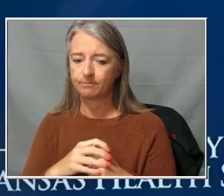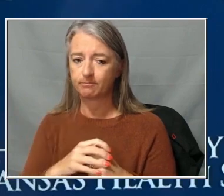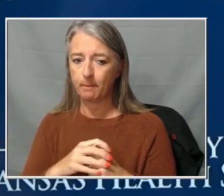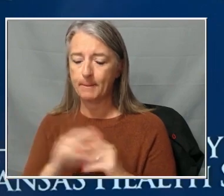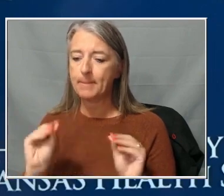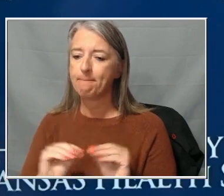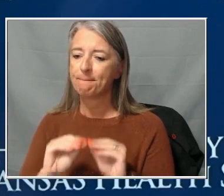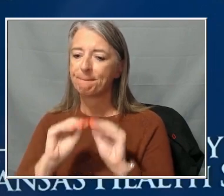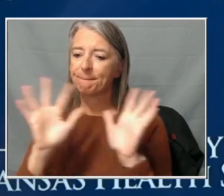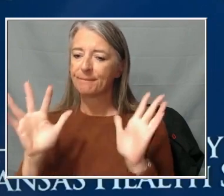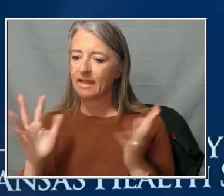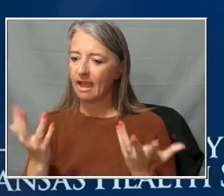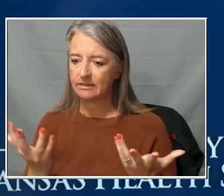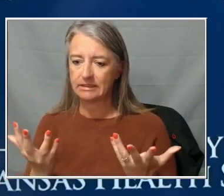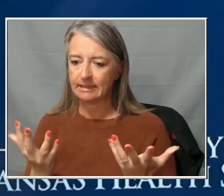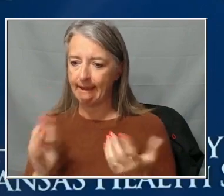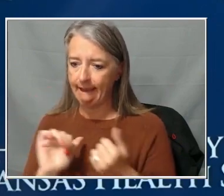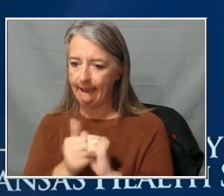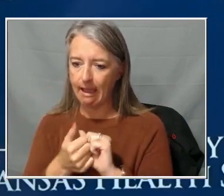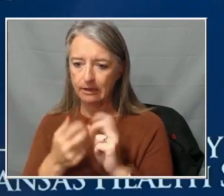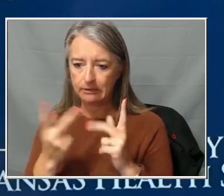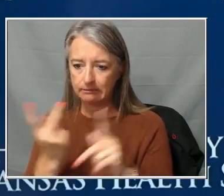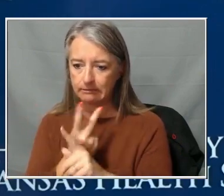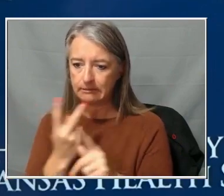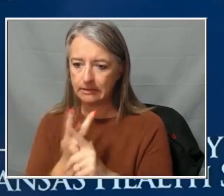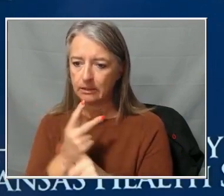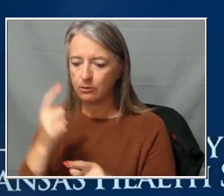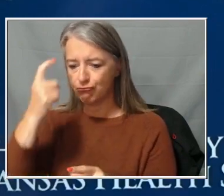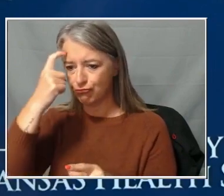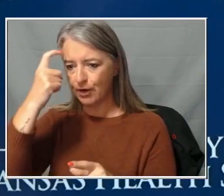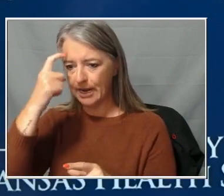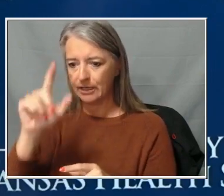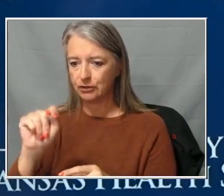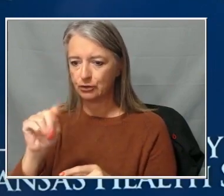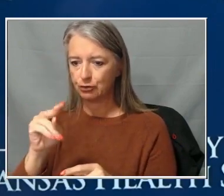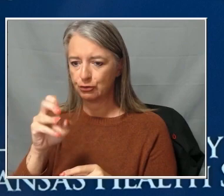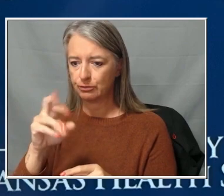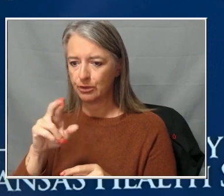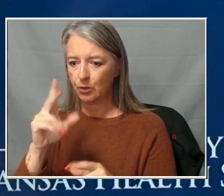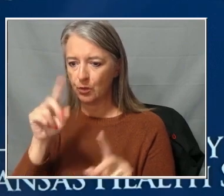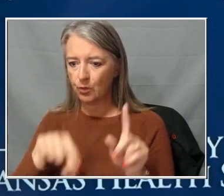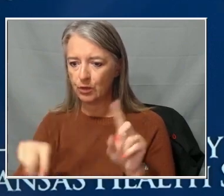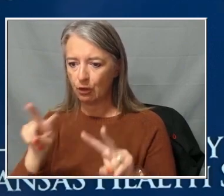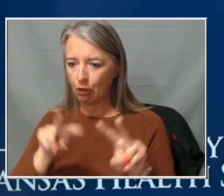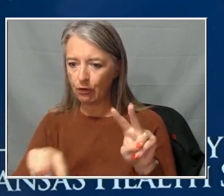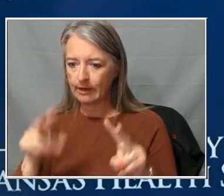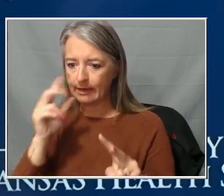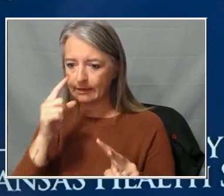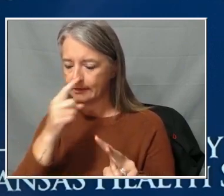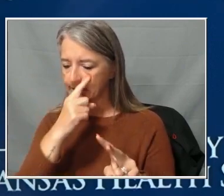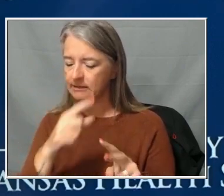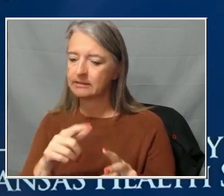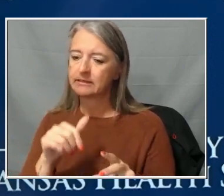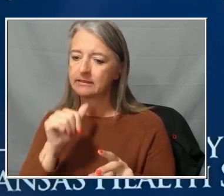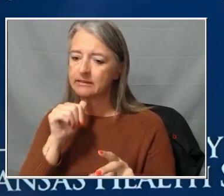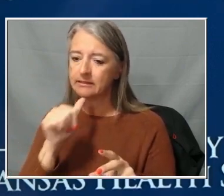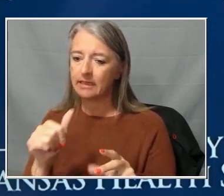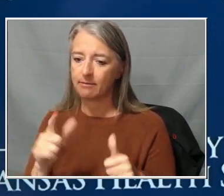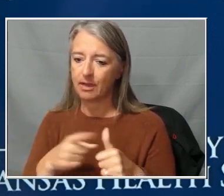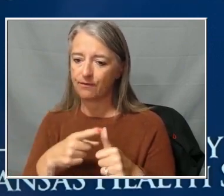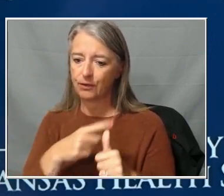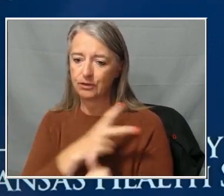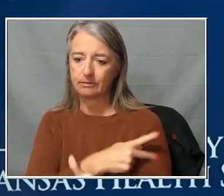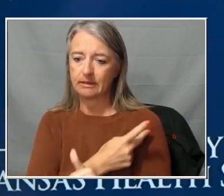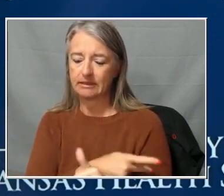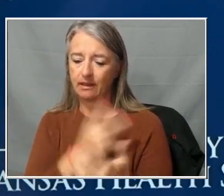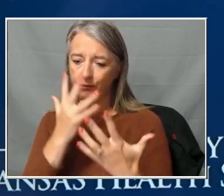those questions, how do you find a brain tumor when you're looking at the eyes? But it's not as uncommon as you think. She's not my first patient,